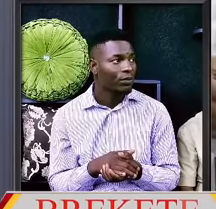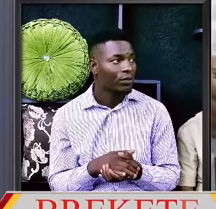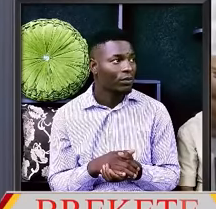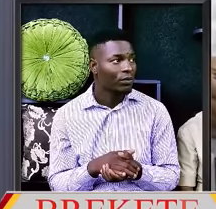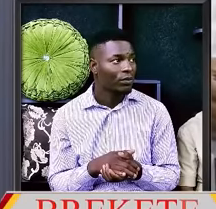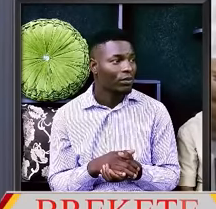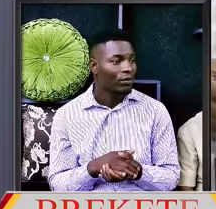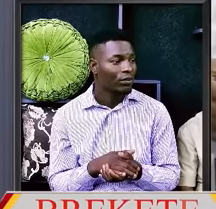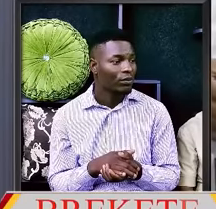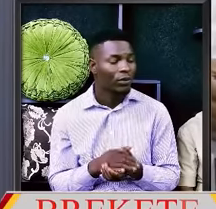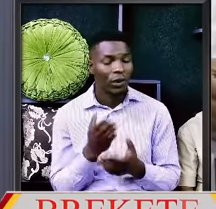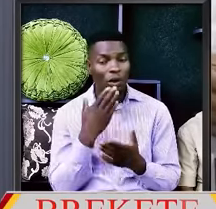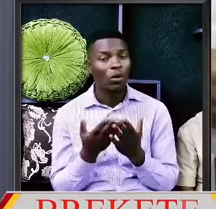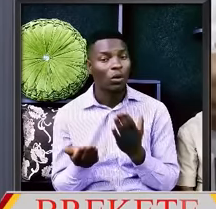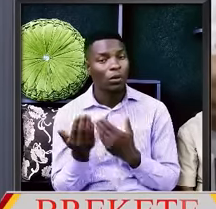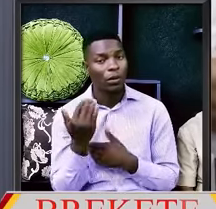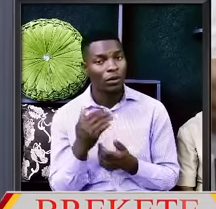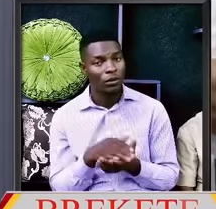Good morning.